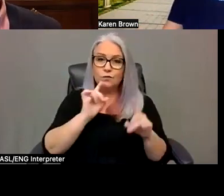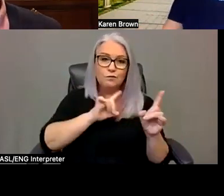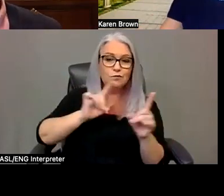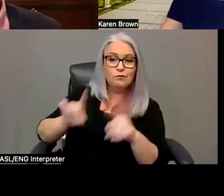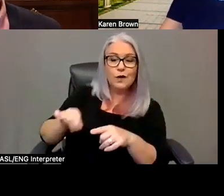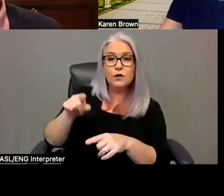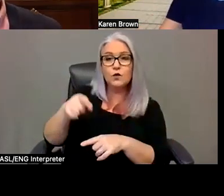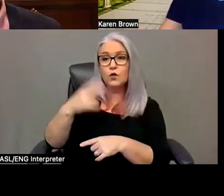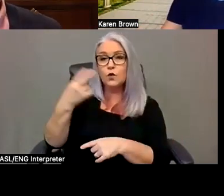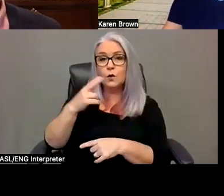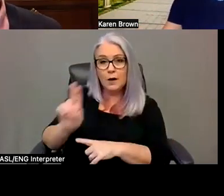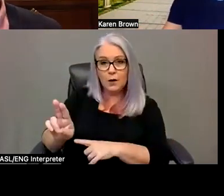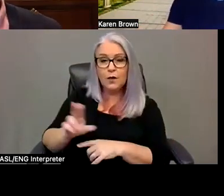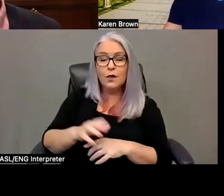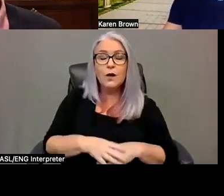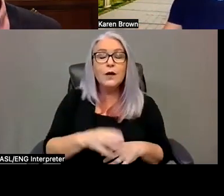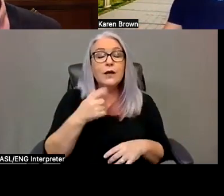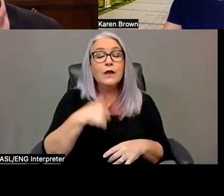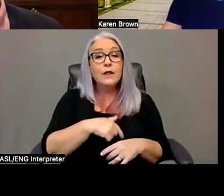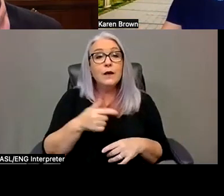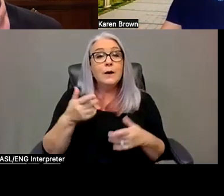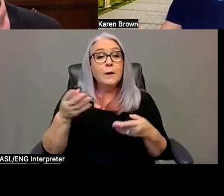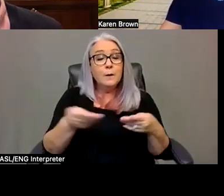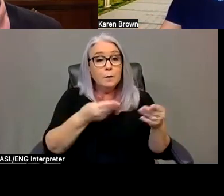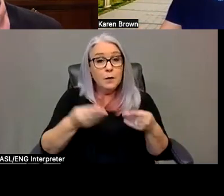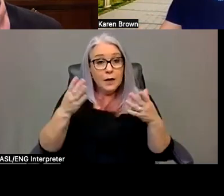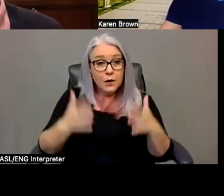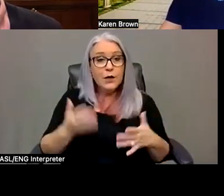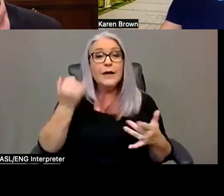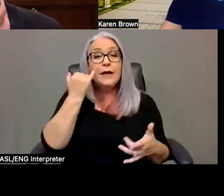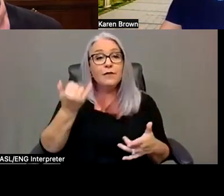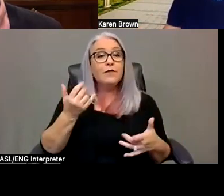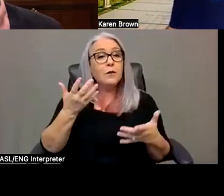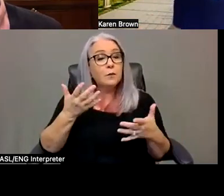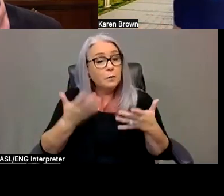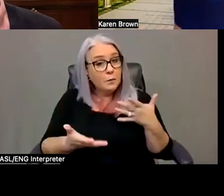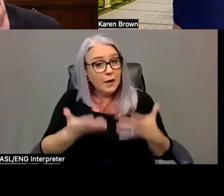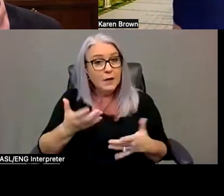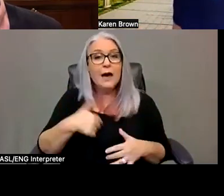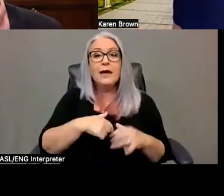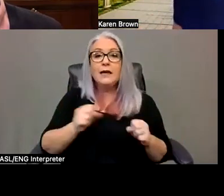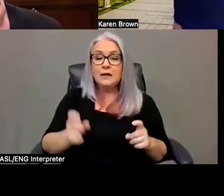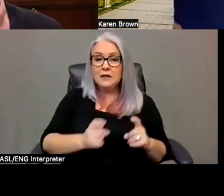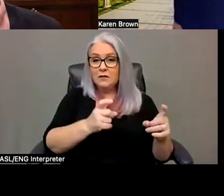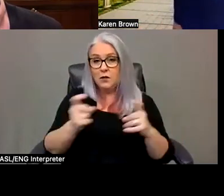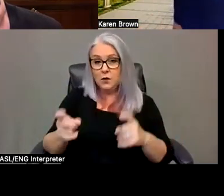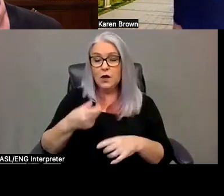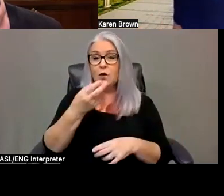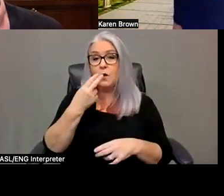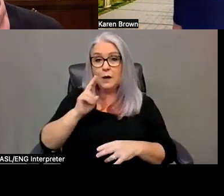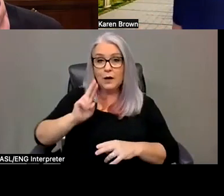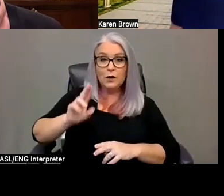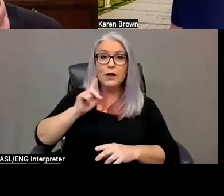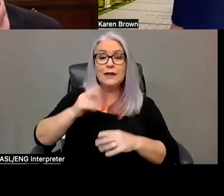During closing statements, the moderator may grant a rebuttal if deemed appropriate. Throughout the forum, no comments